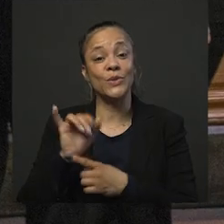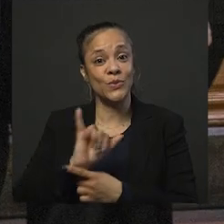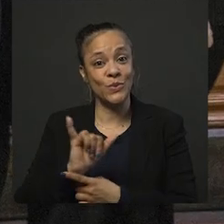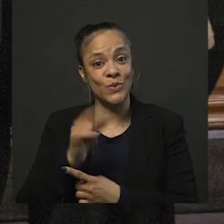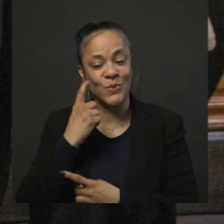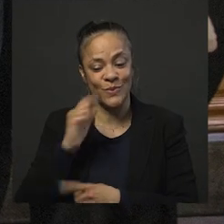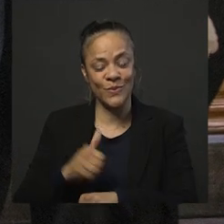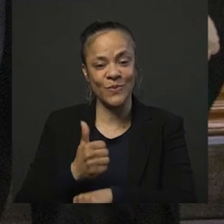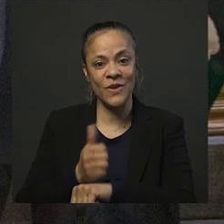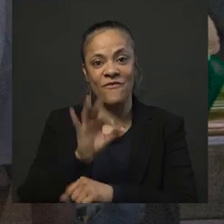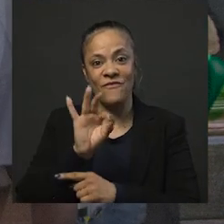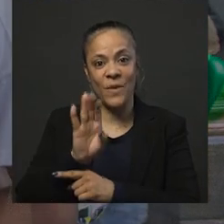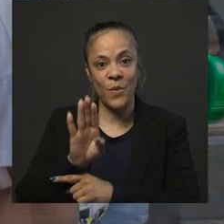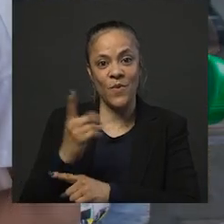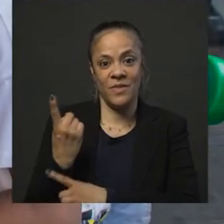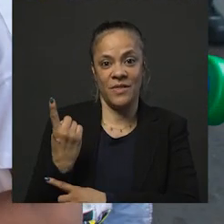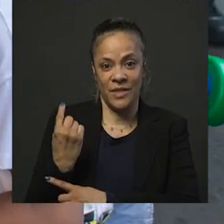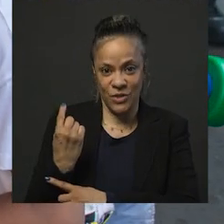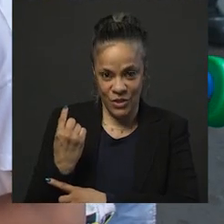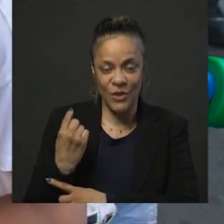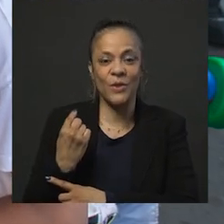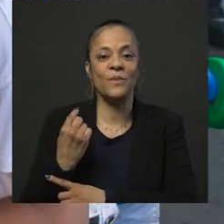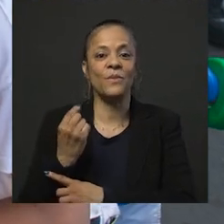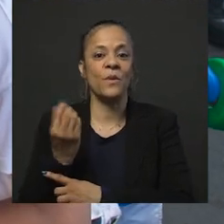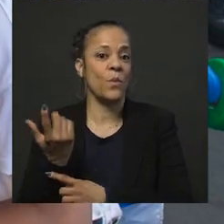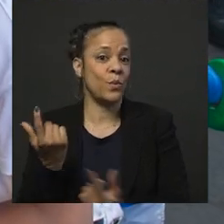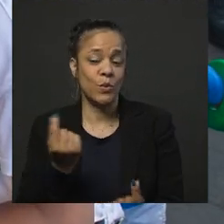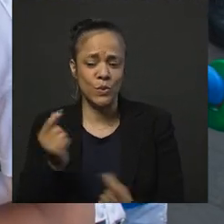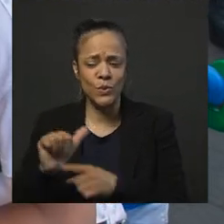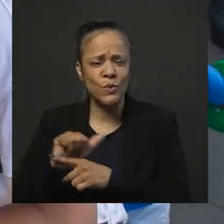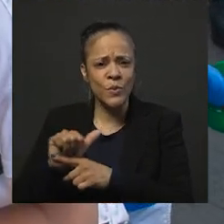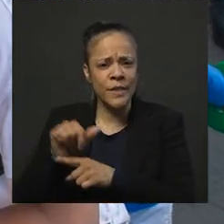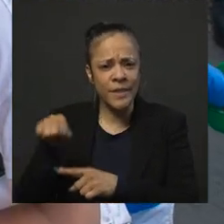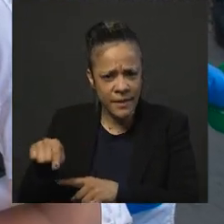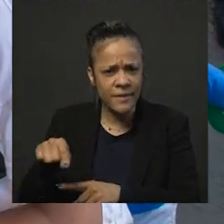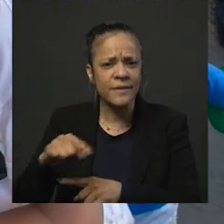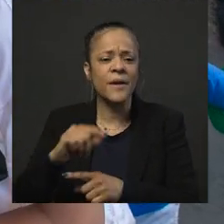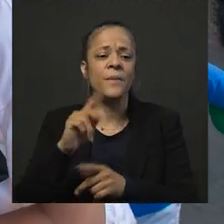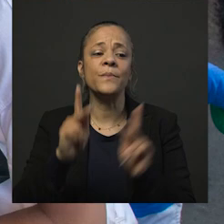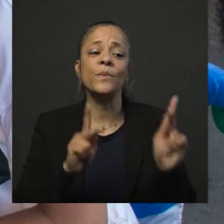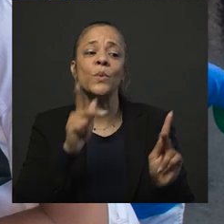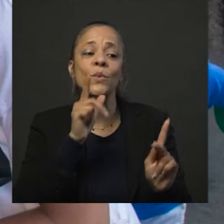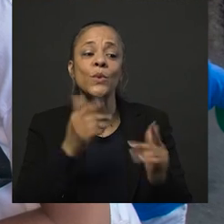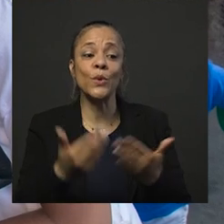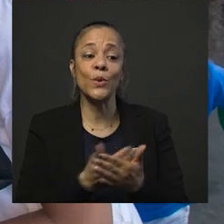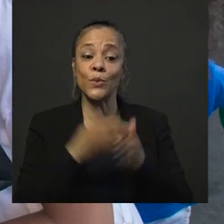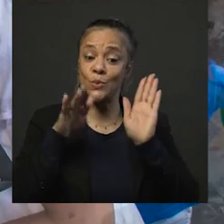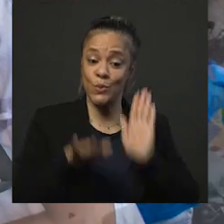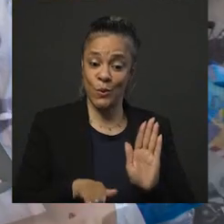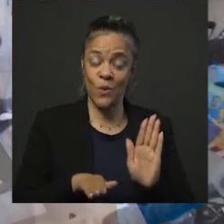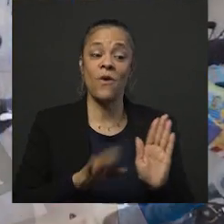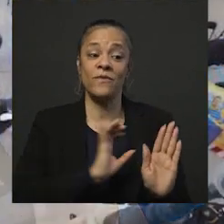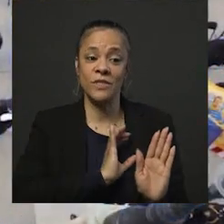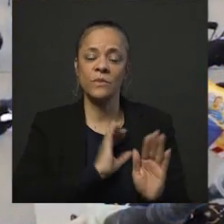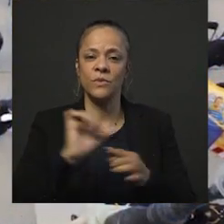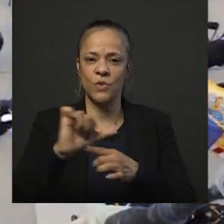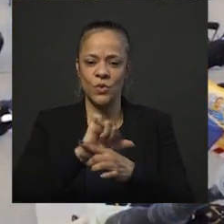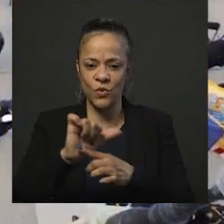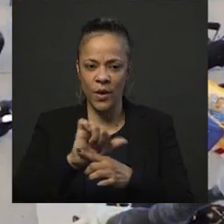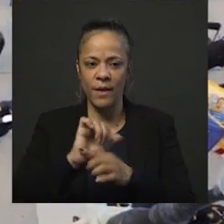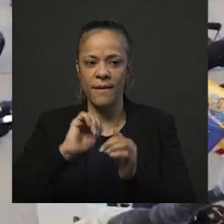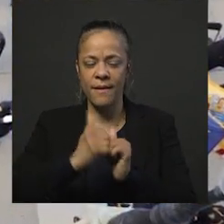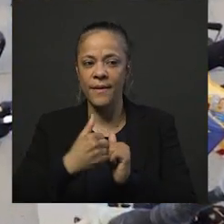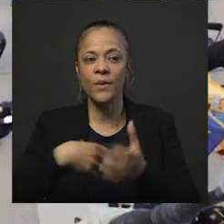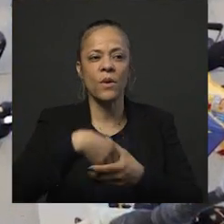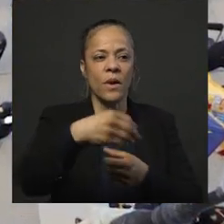of last year. Our training unit is where we put our field training officers along with the new sworn officers so that we can train